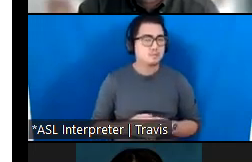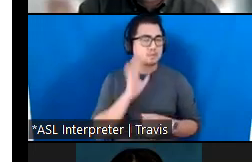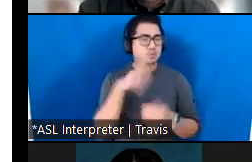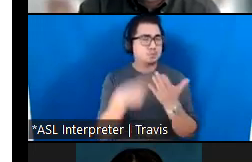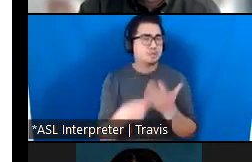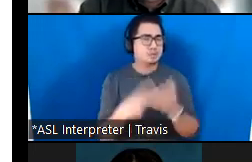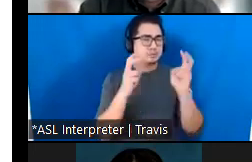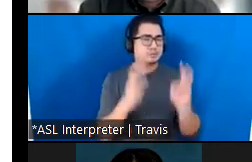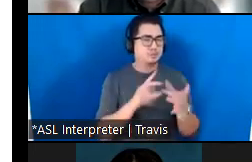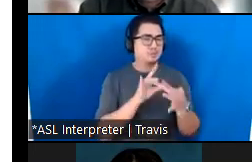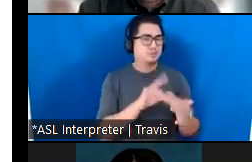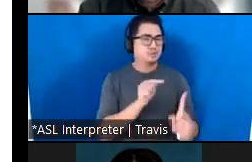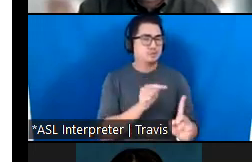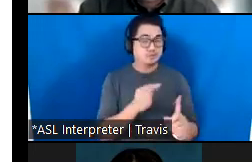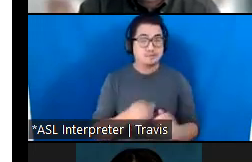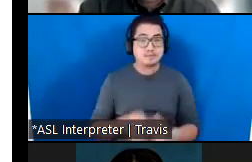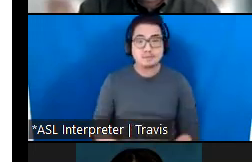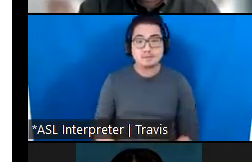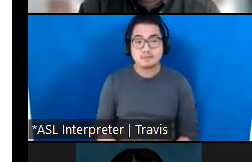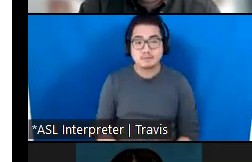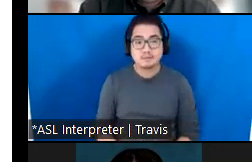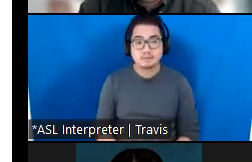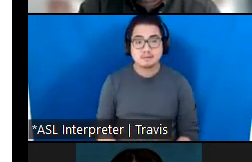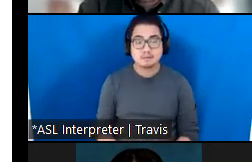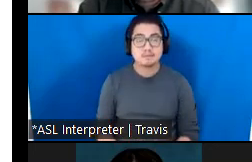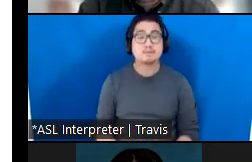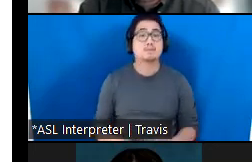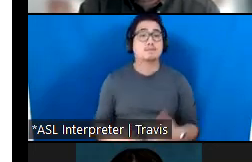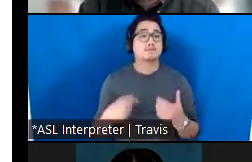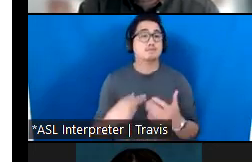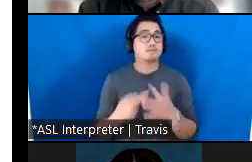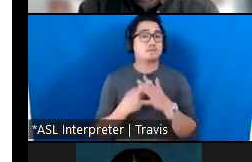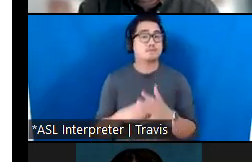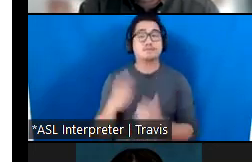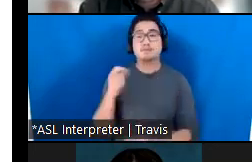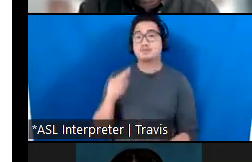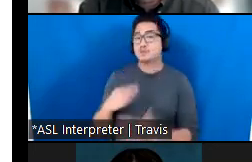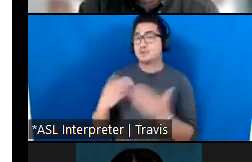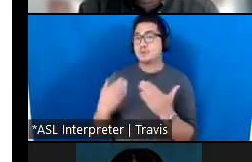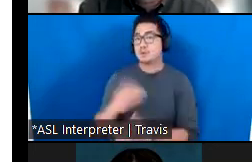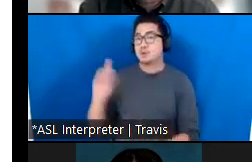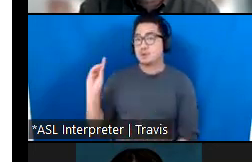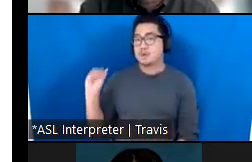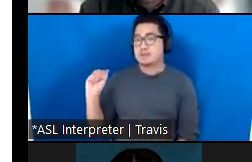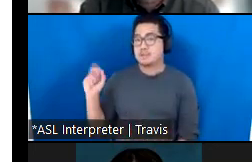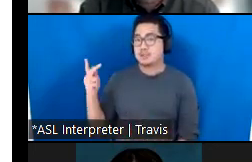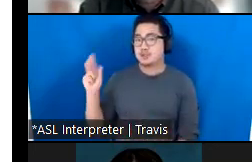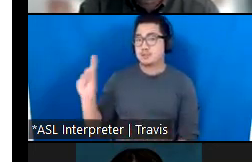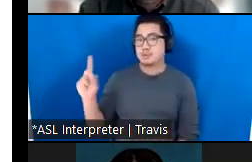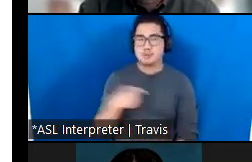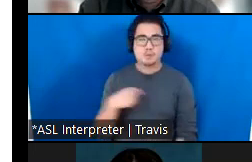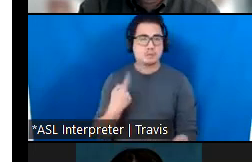there. What I want to start with is and this is a new dashboard that we have actually in the last week. We